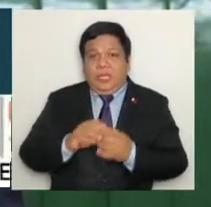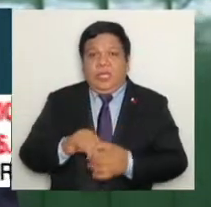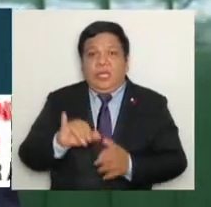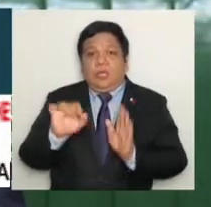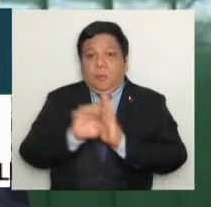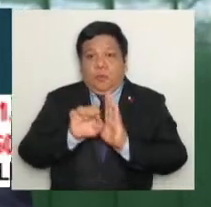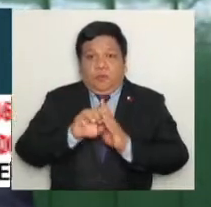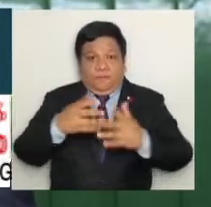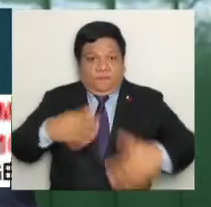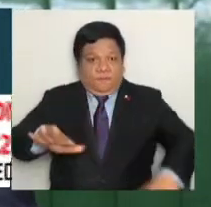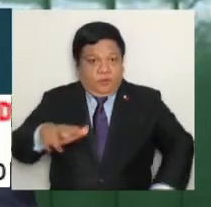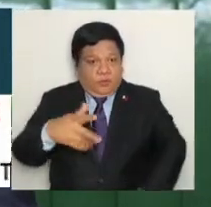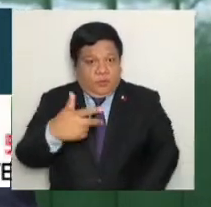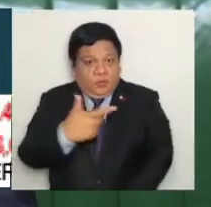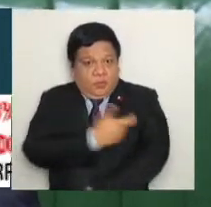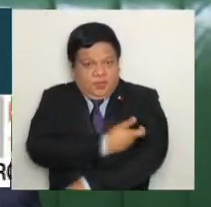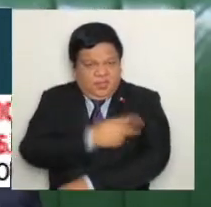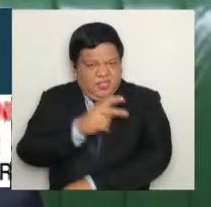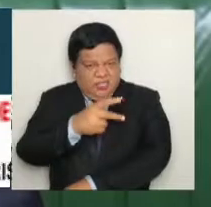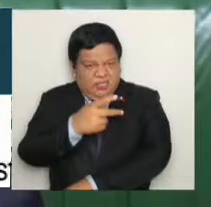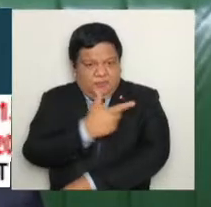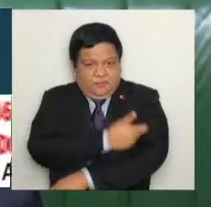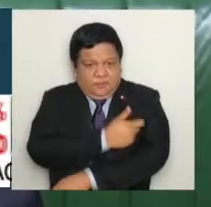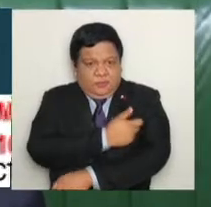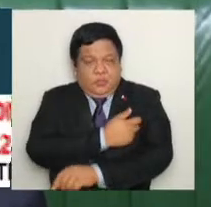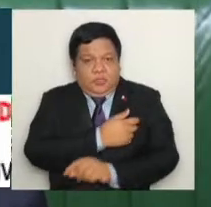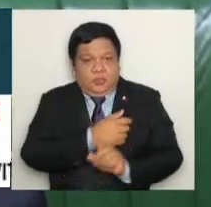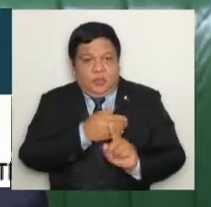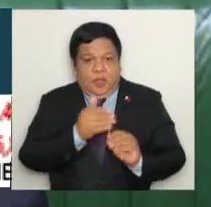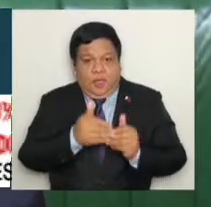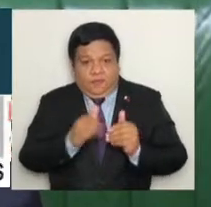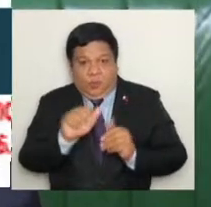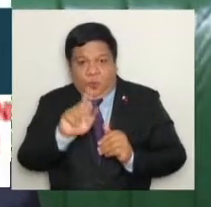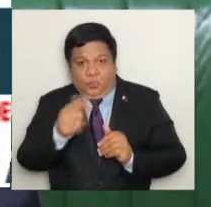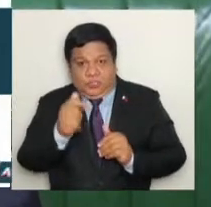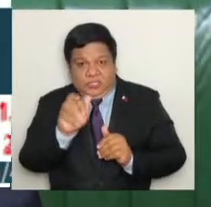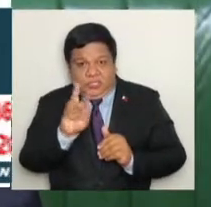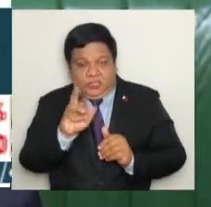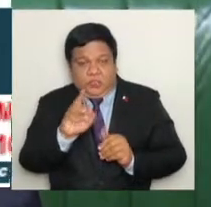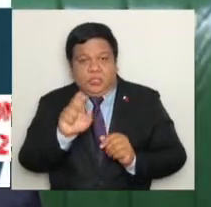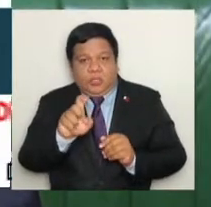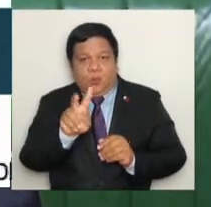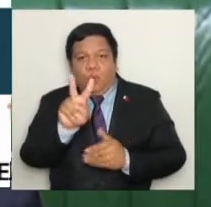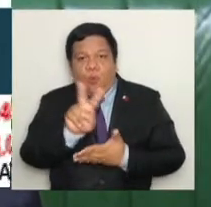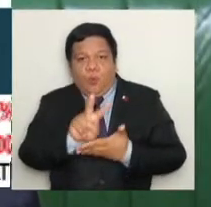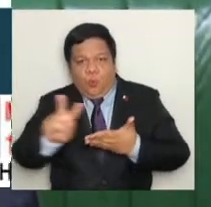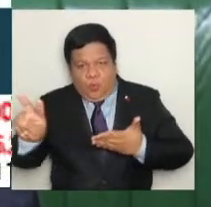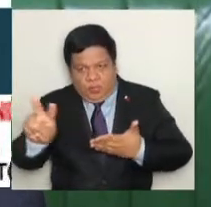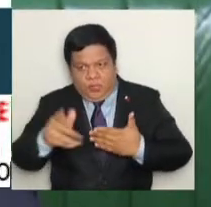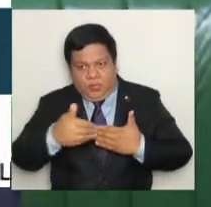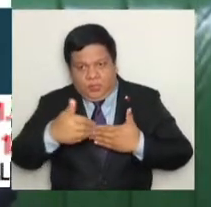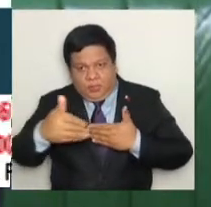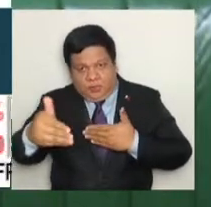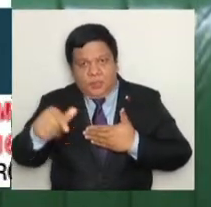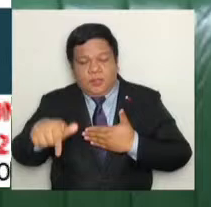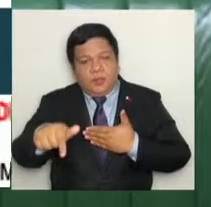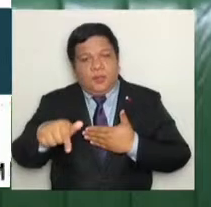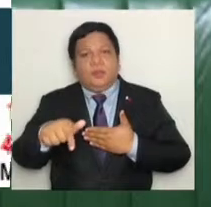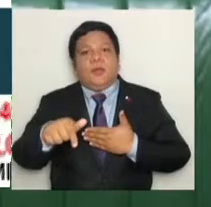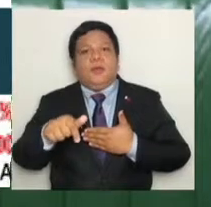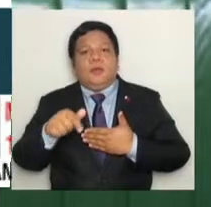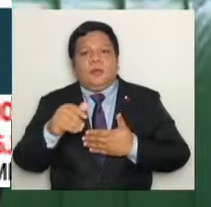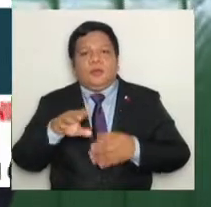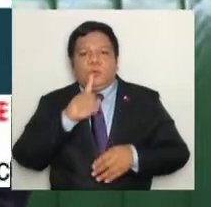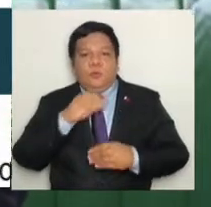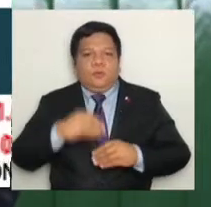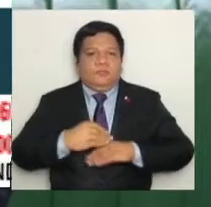just before or just after the 16th of August, they'll need to wait 2 weeks, after which their second jab can take effect and give